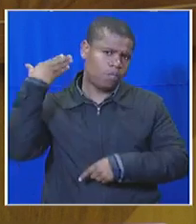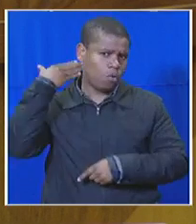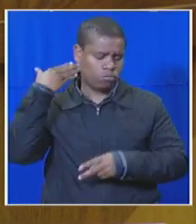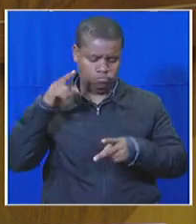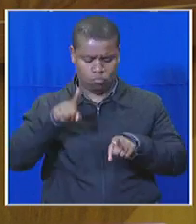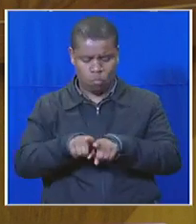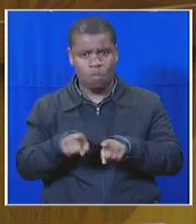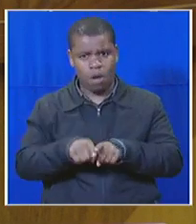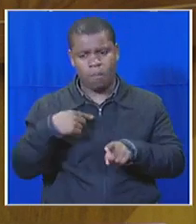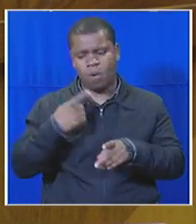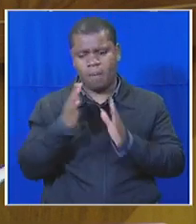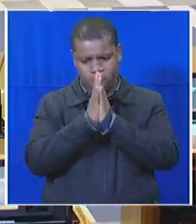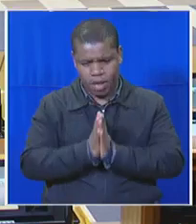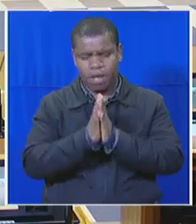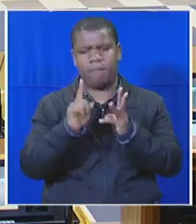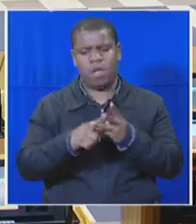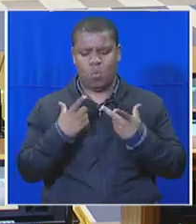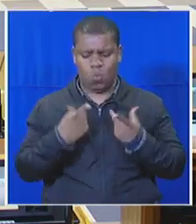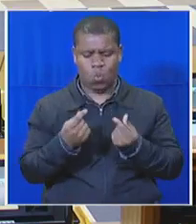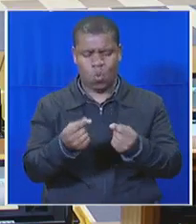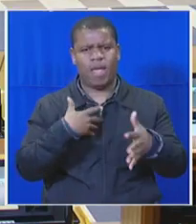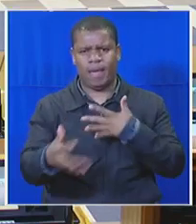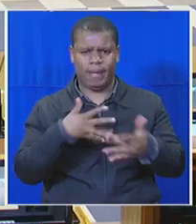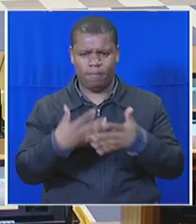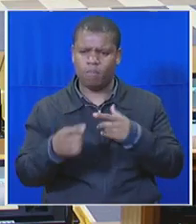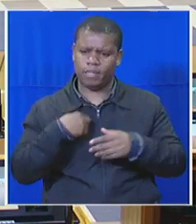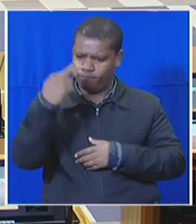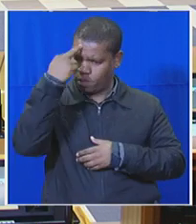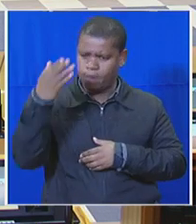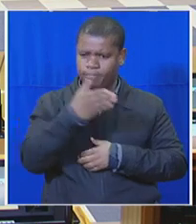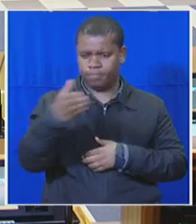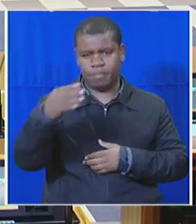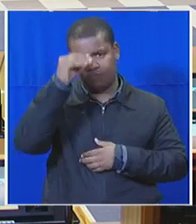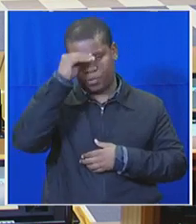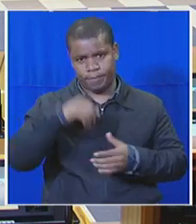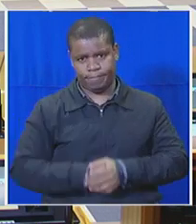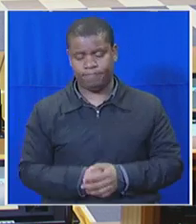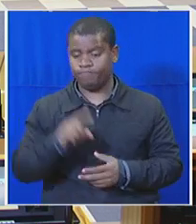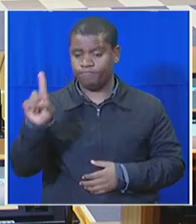and action. I thank you. Thank you, Honorable Member. Honorable Godi.